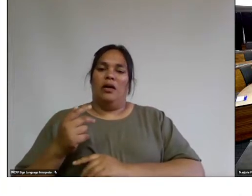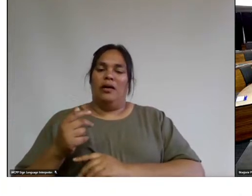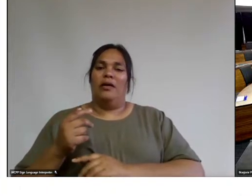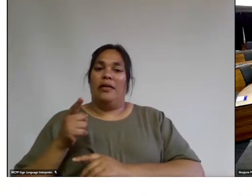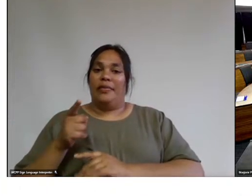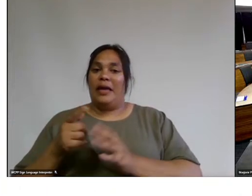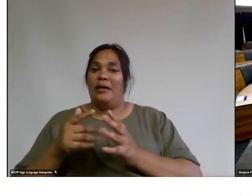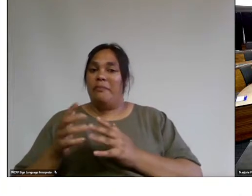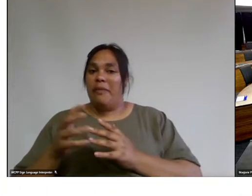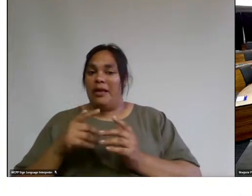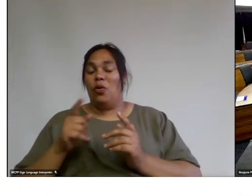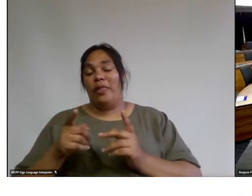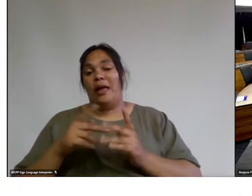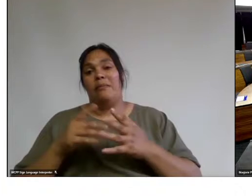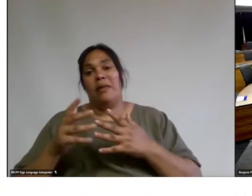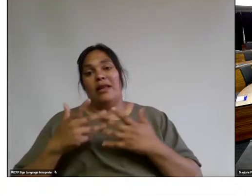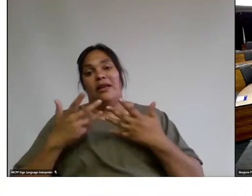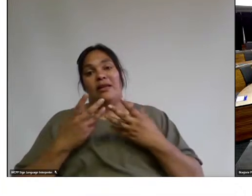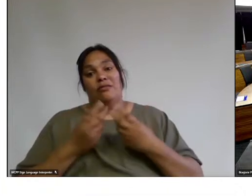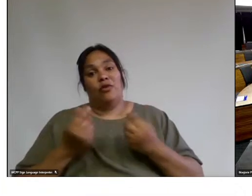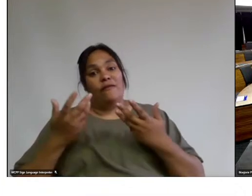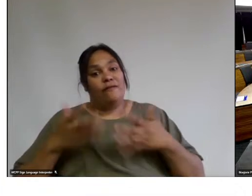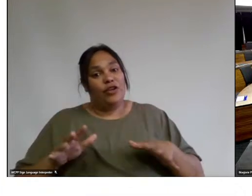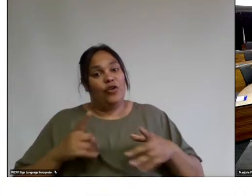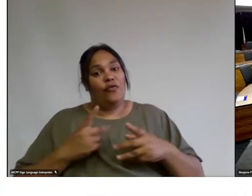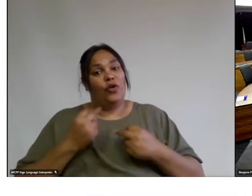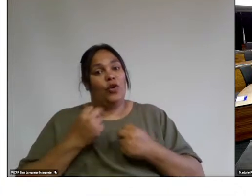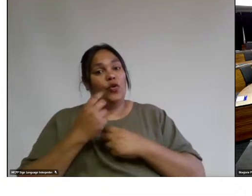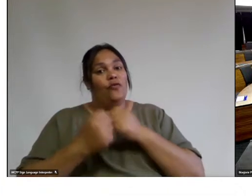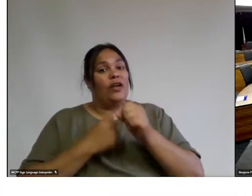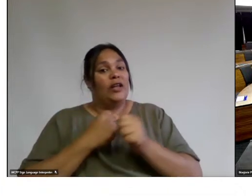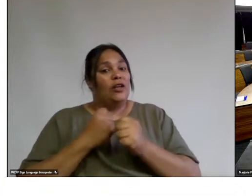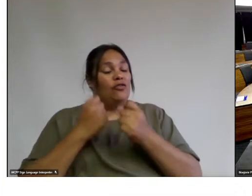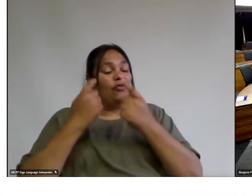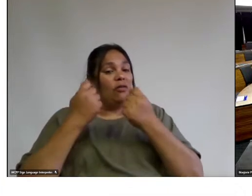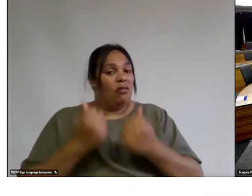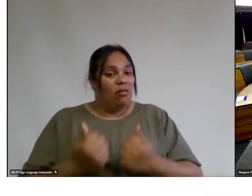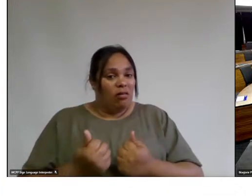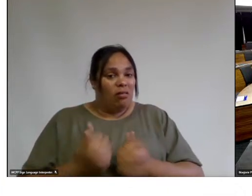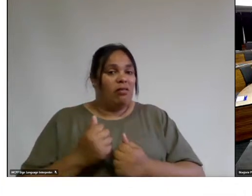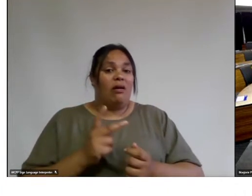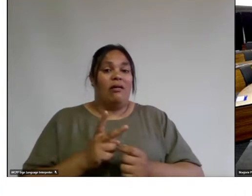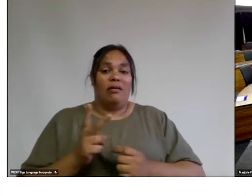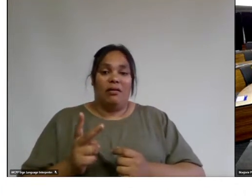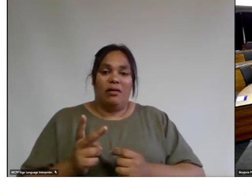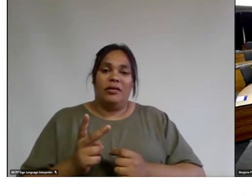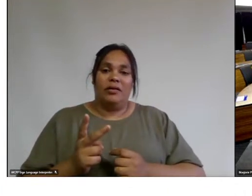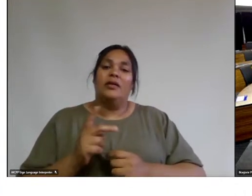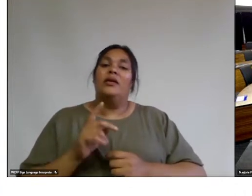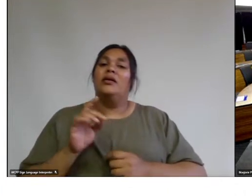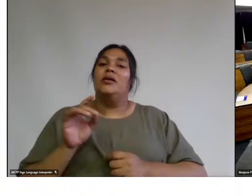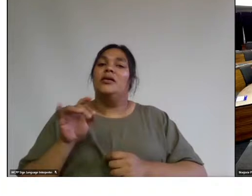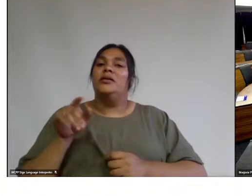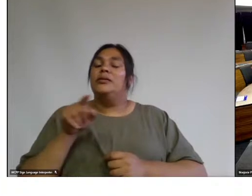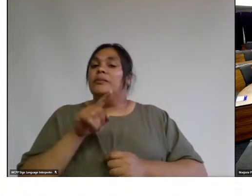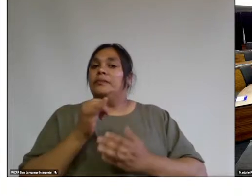this matter be resolved for the new financial year? And again, which are these